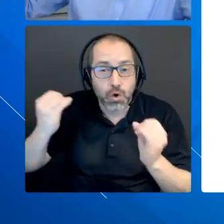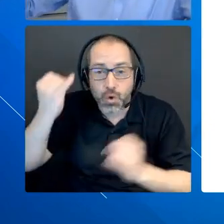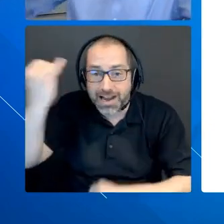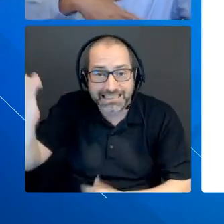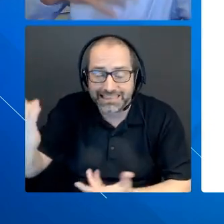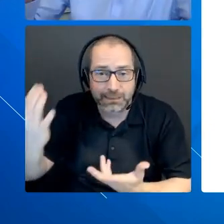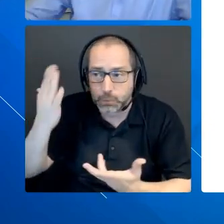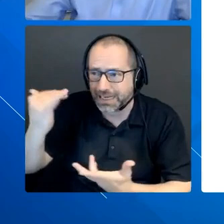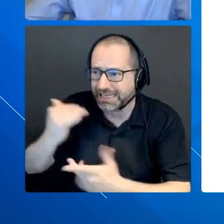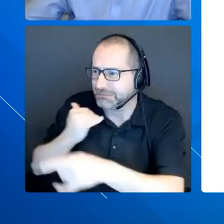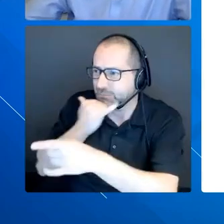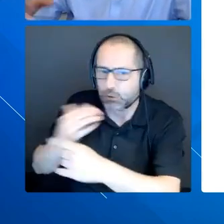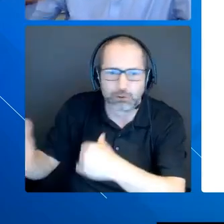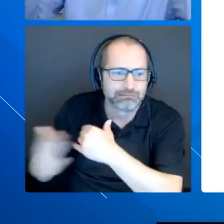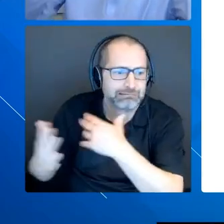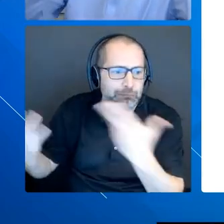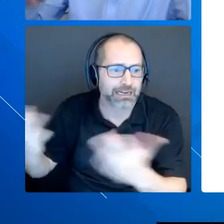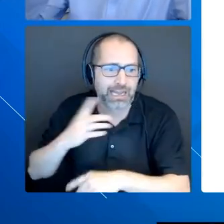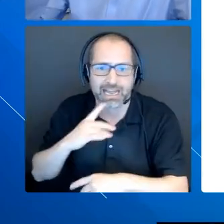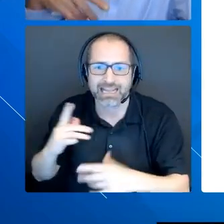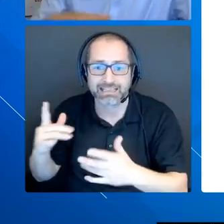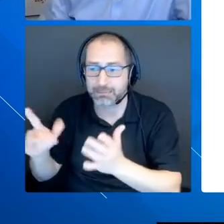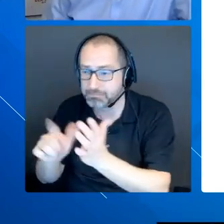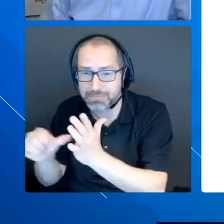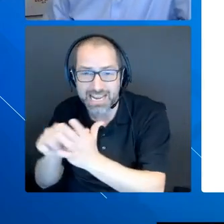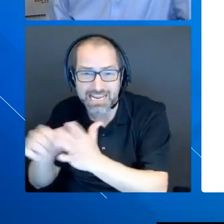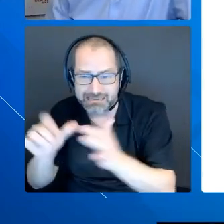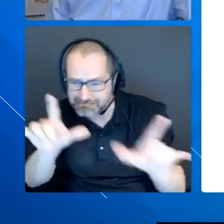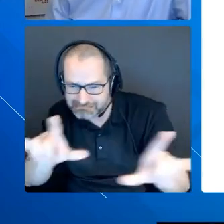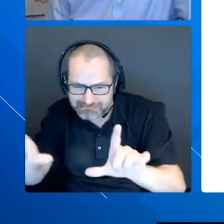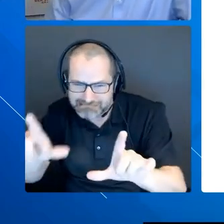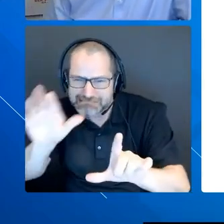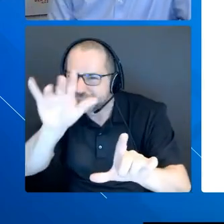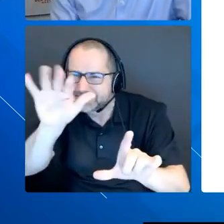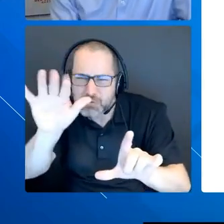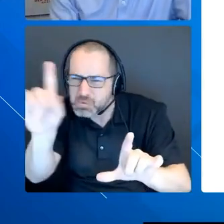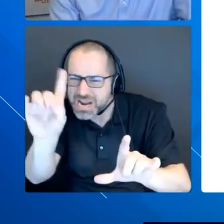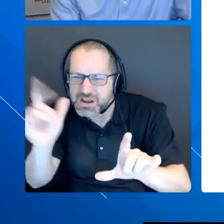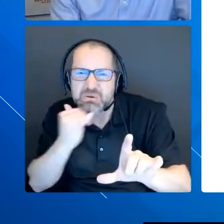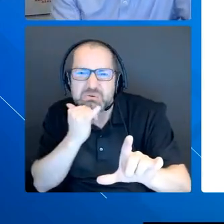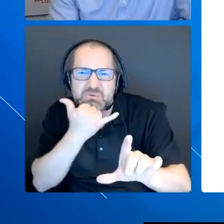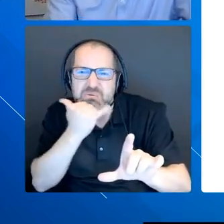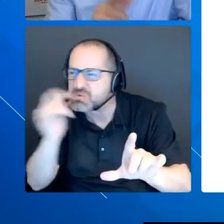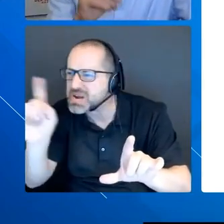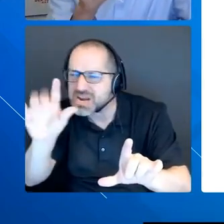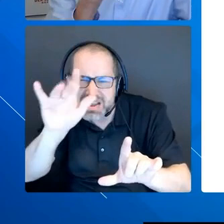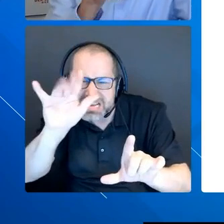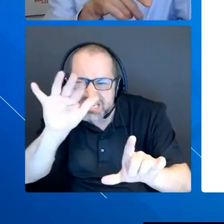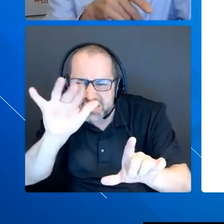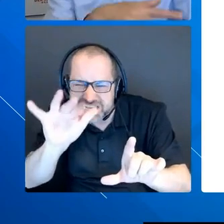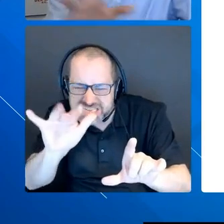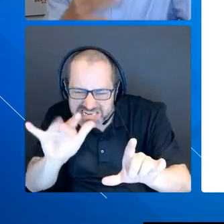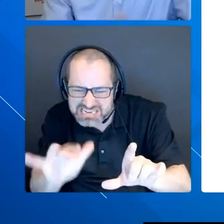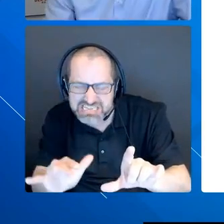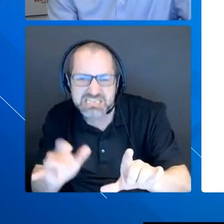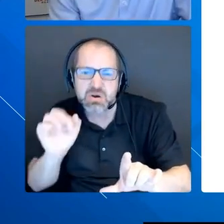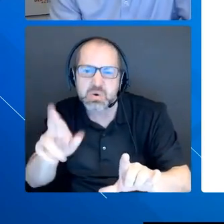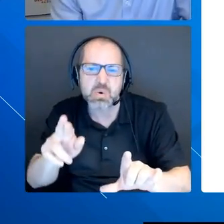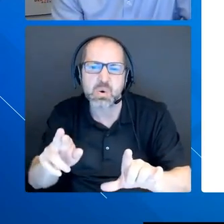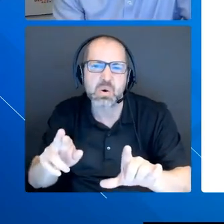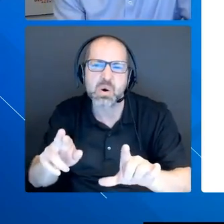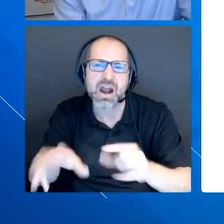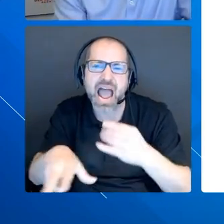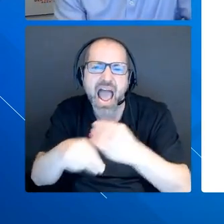around the page. It didn't even show errors. I had to dig around the page and try to find out like what I did wrong, or put like a space, and that